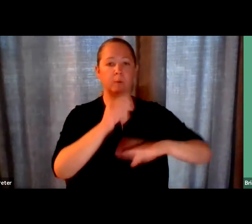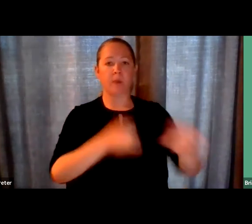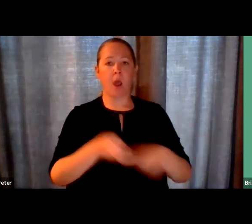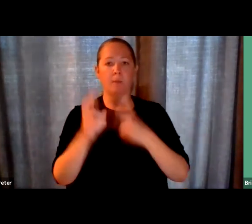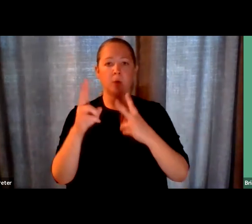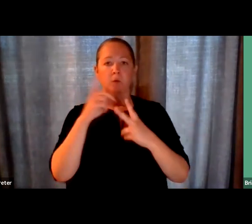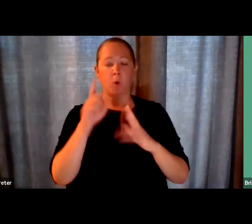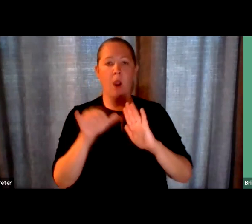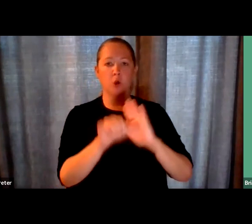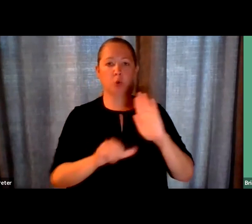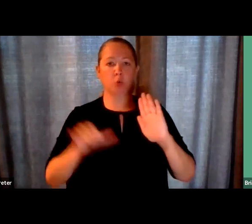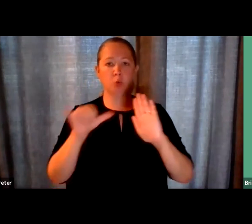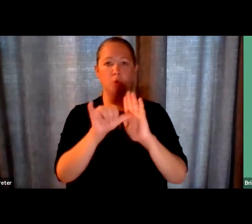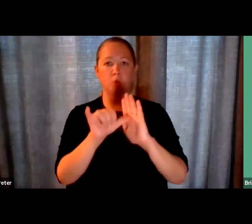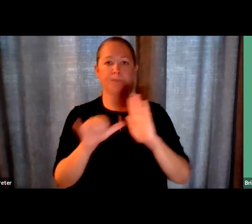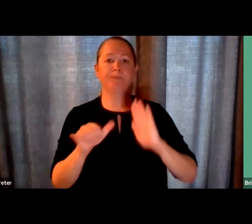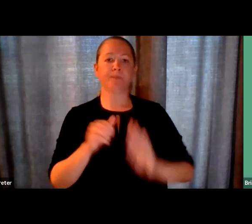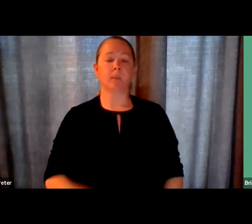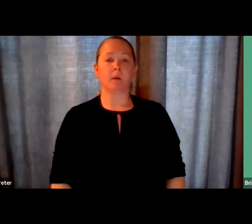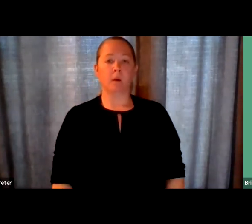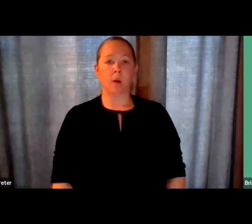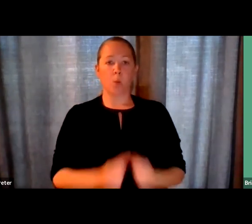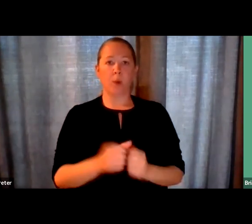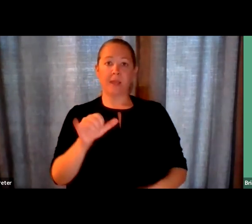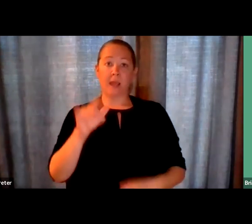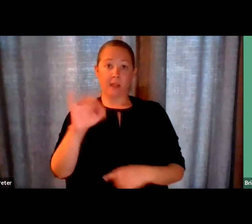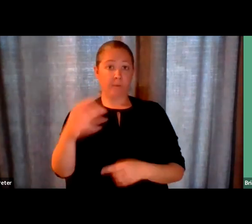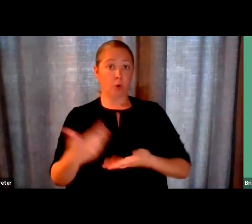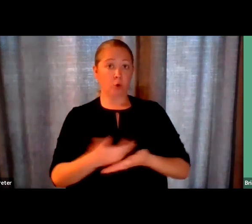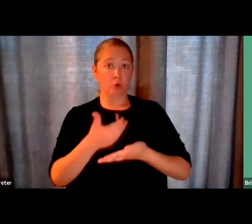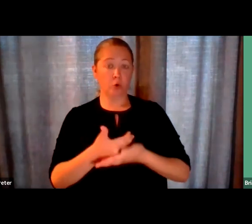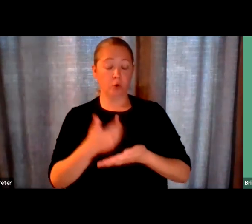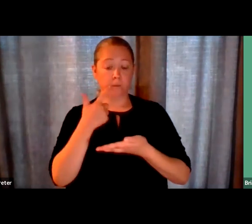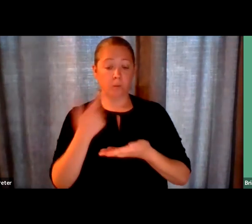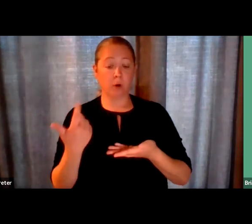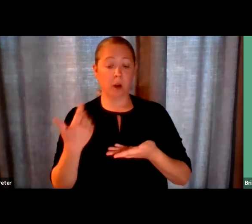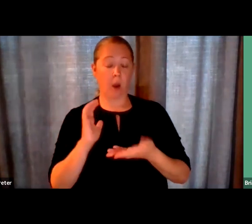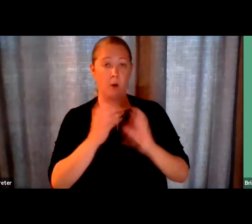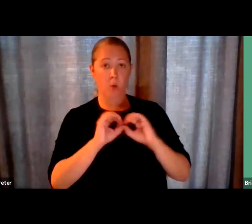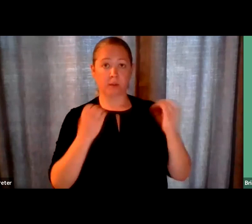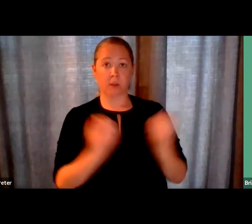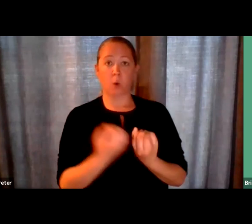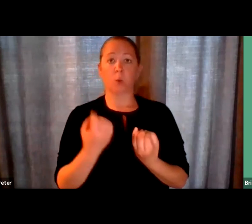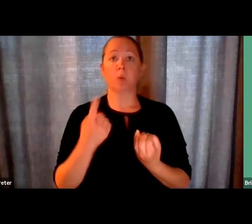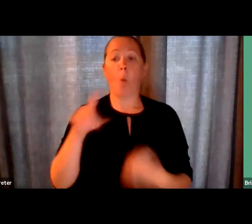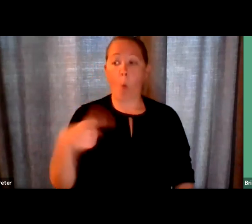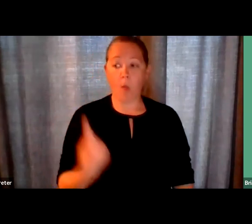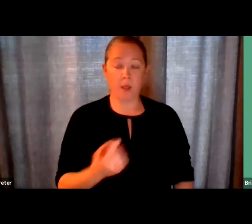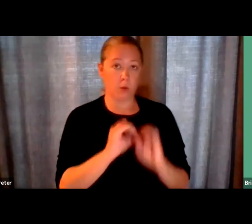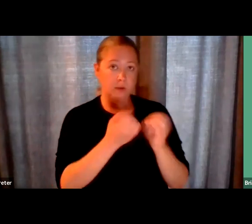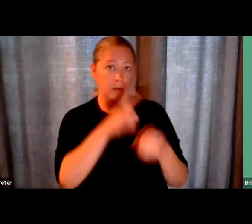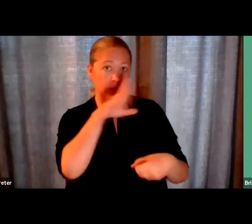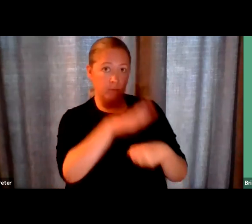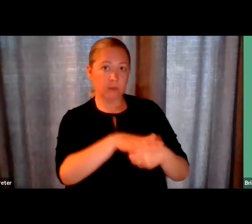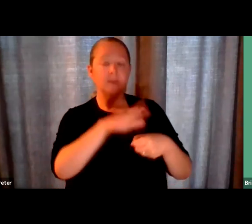With that, for those of you that are new to Americans United, We are the only organization dedicated